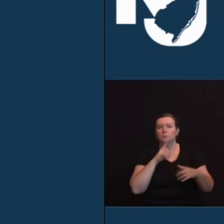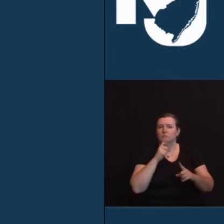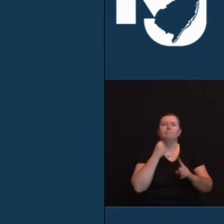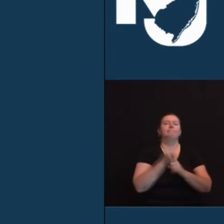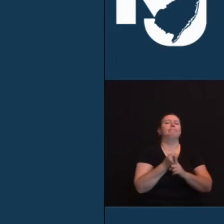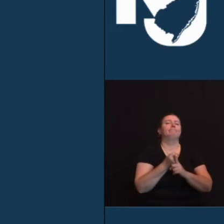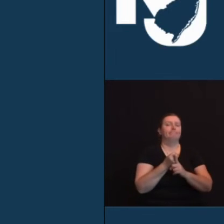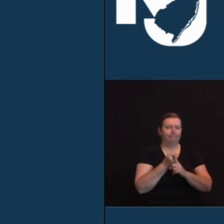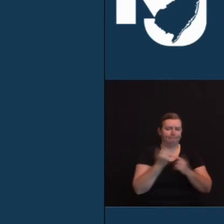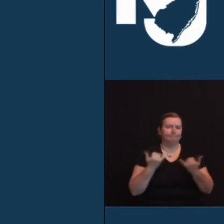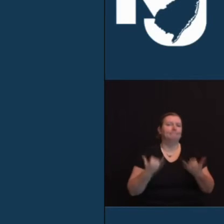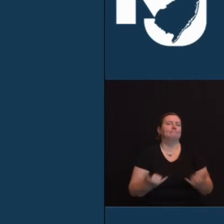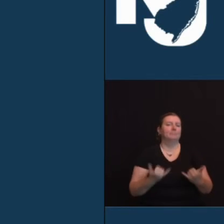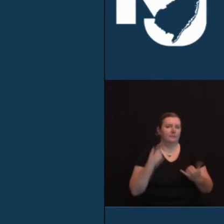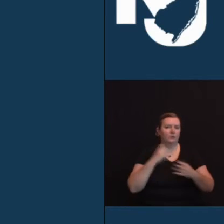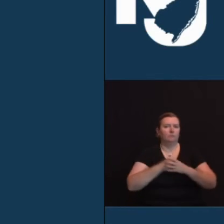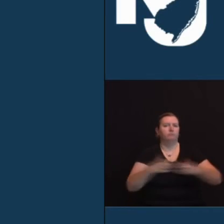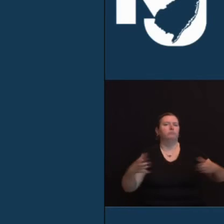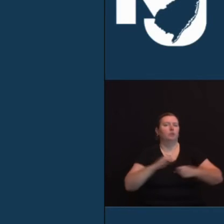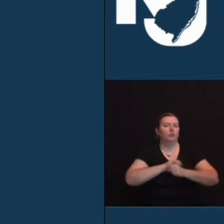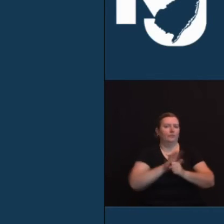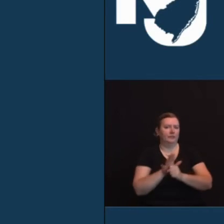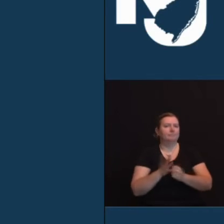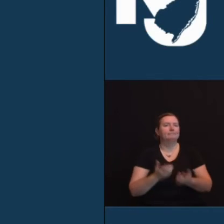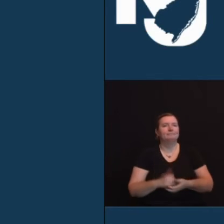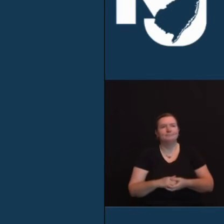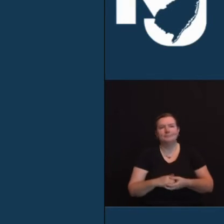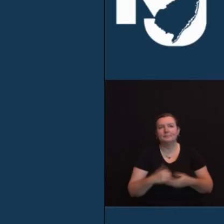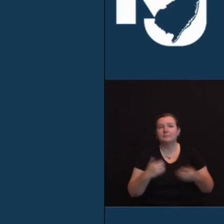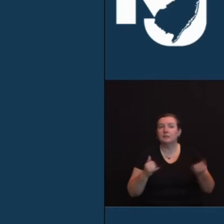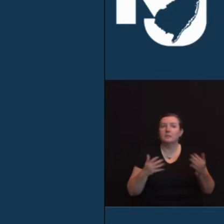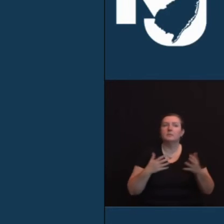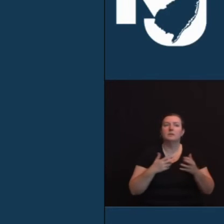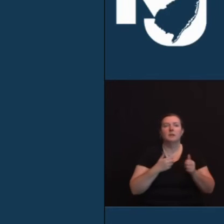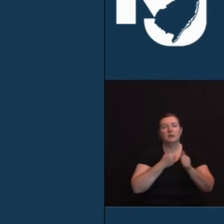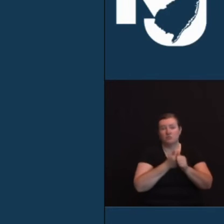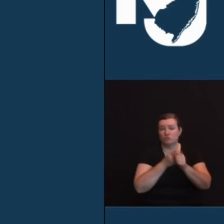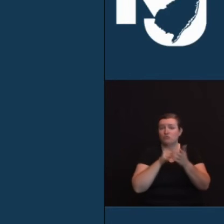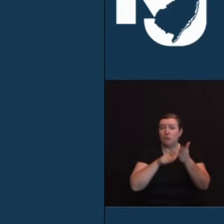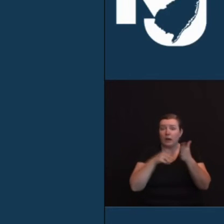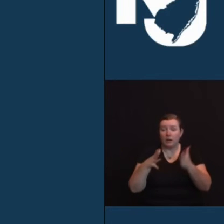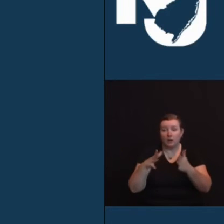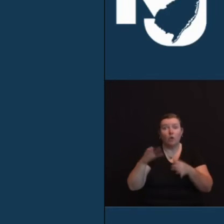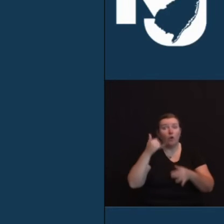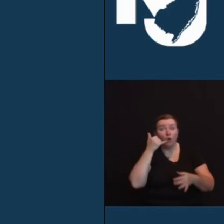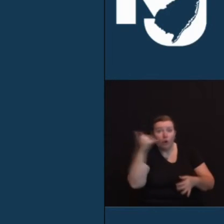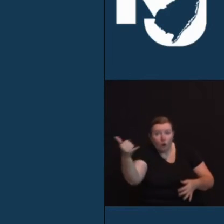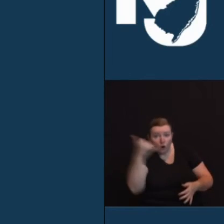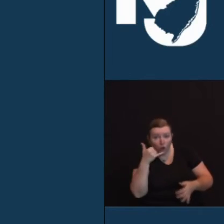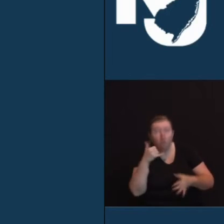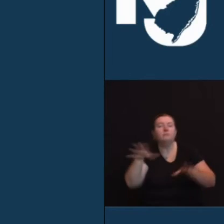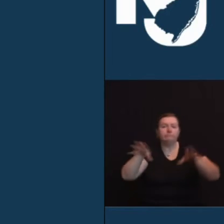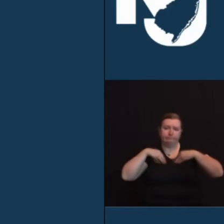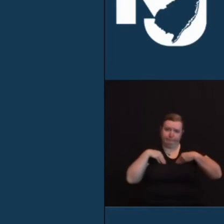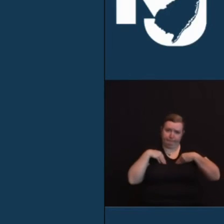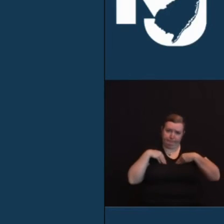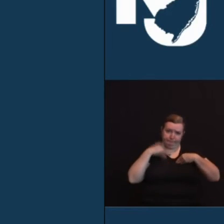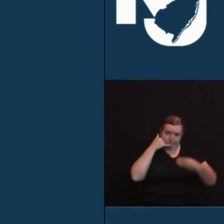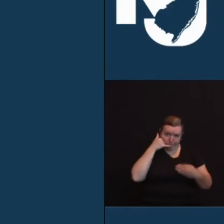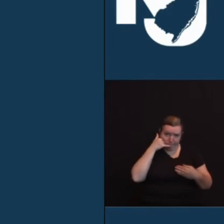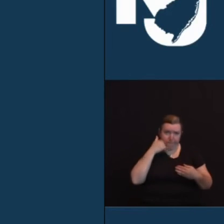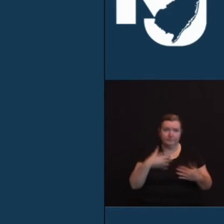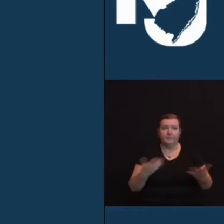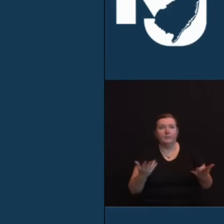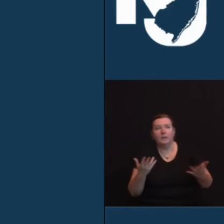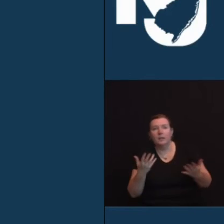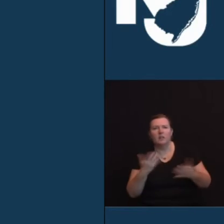cannot do their jobs if you don't take the call. Since the beginning, our contact tracers have been prepared to run into brick walls with some people